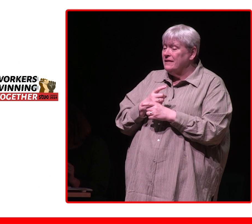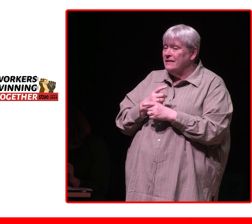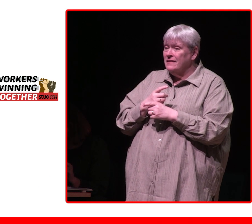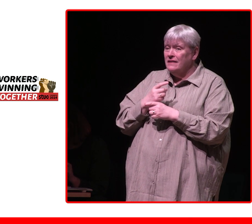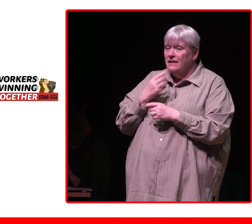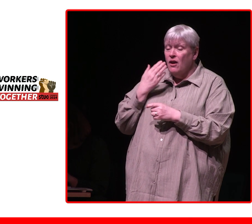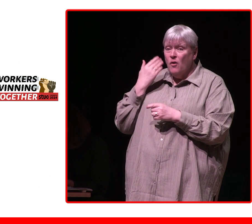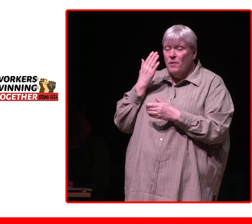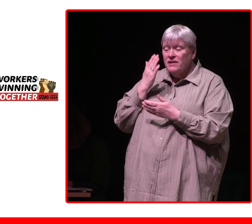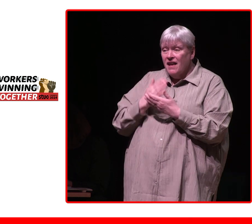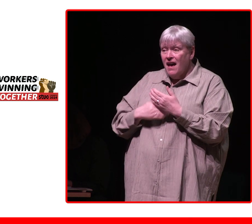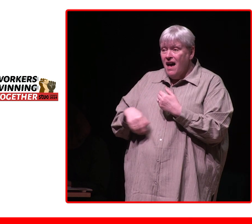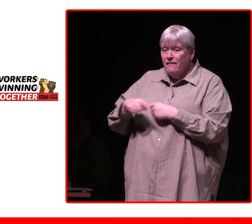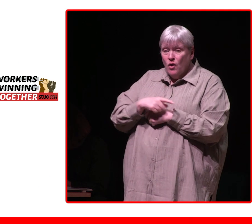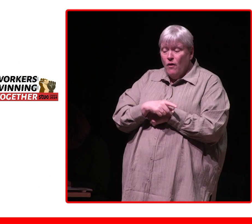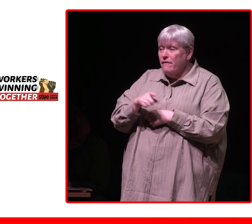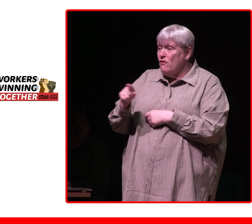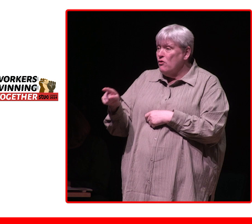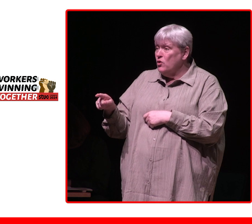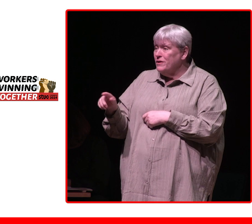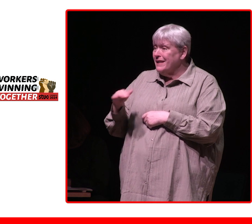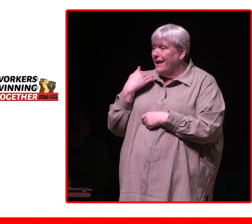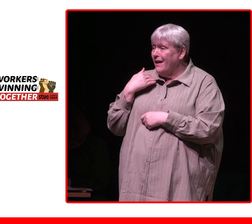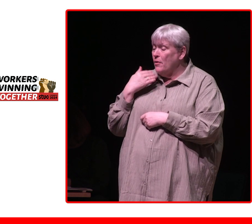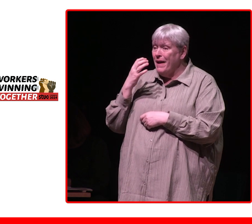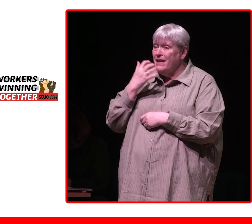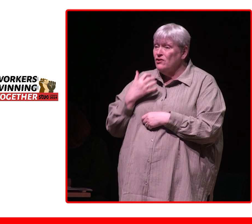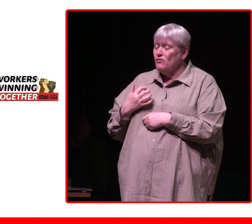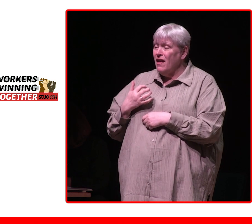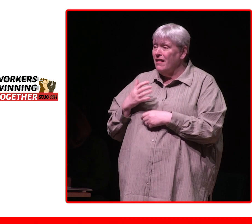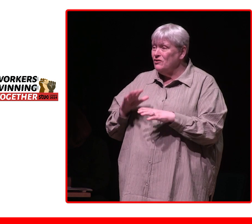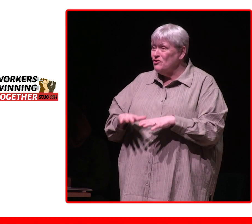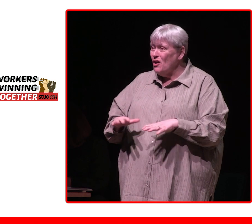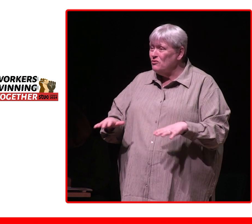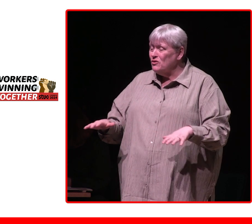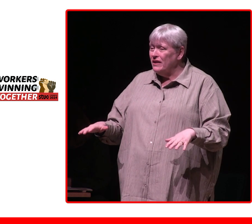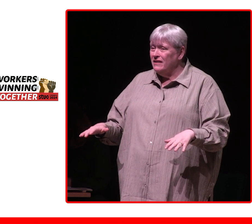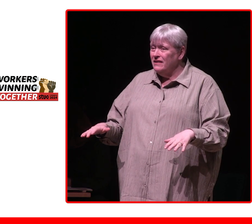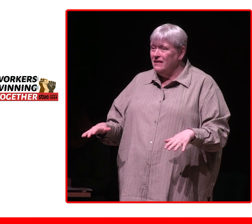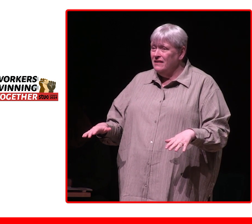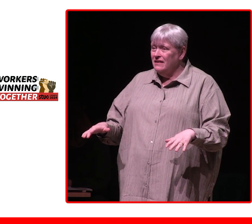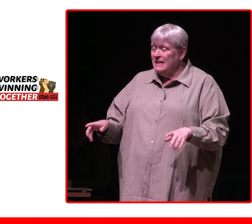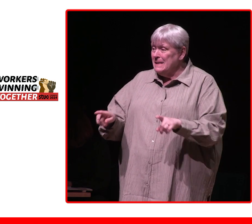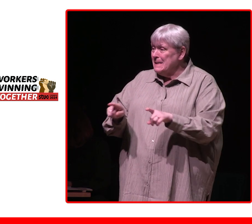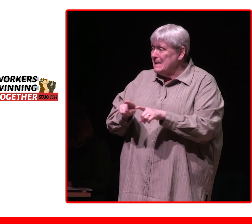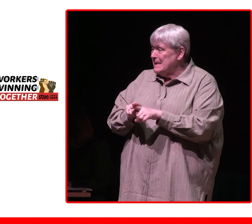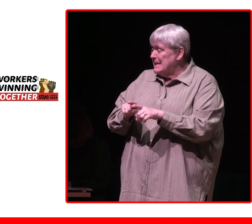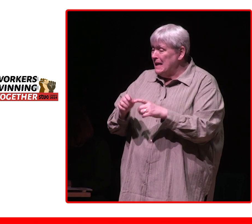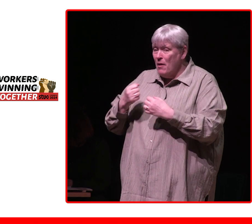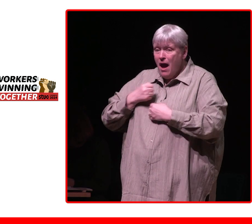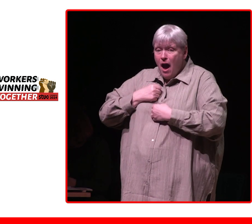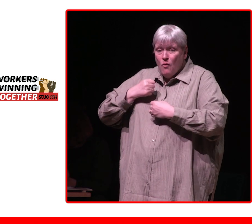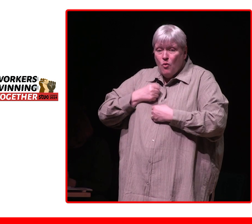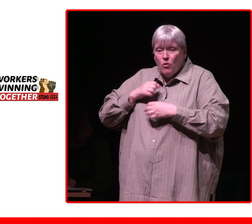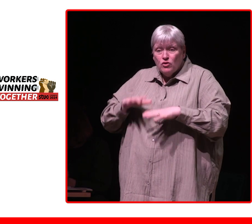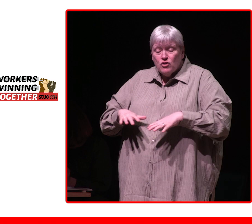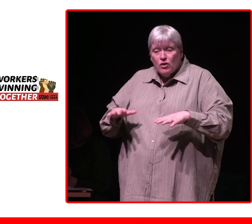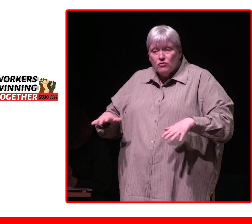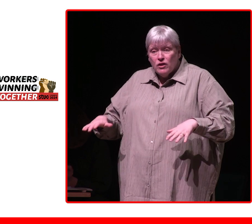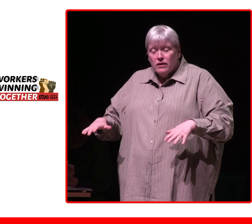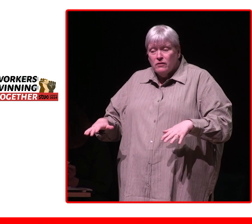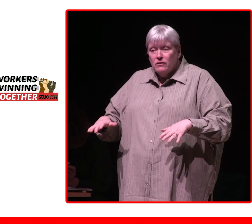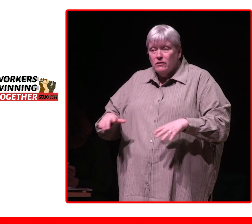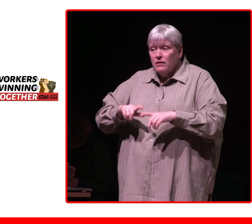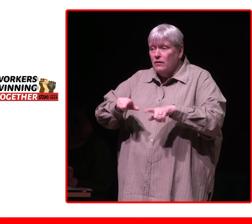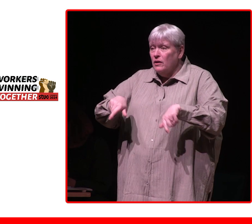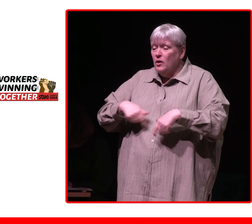half of those killed by Israel are children, no different from our own children. We are